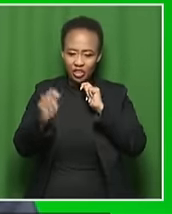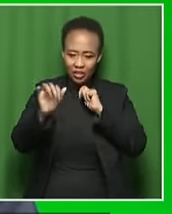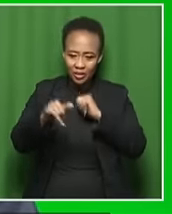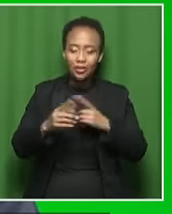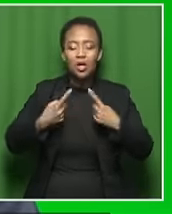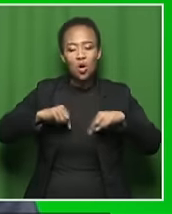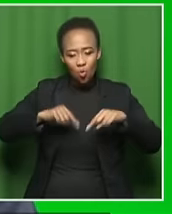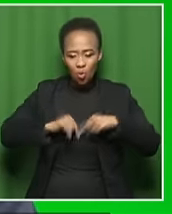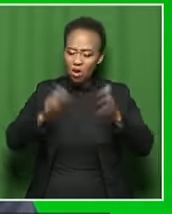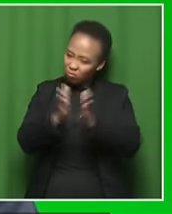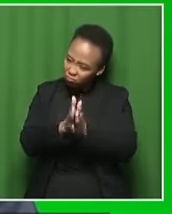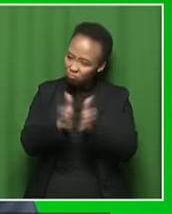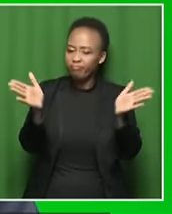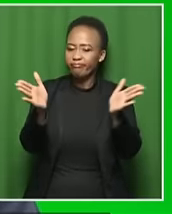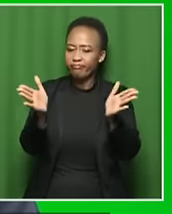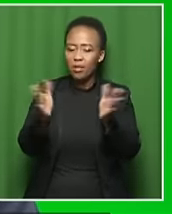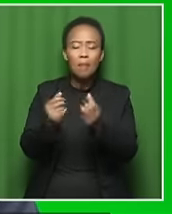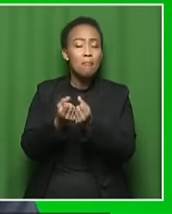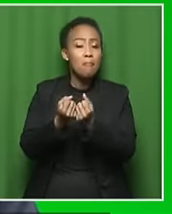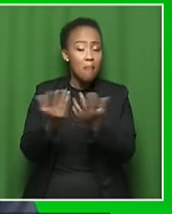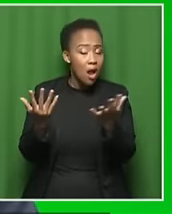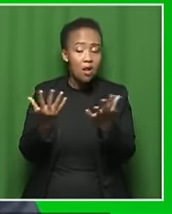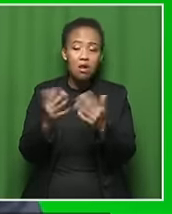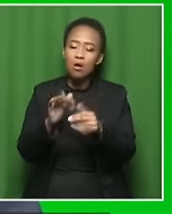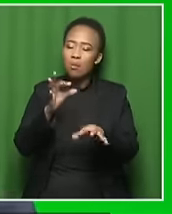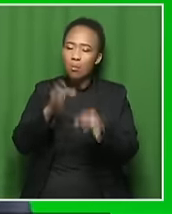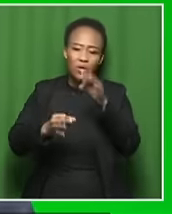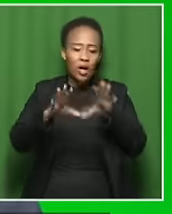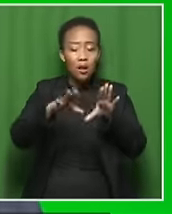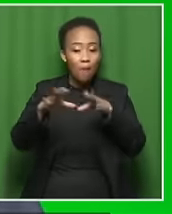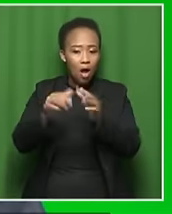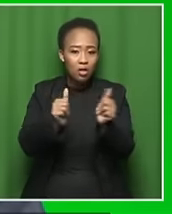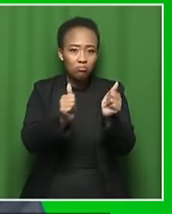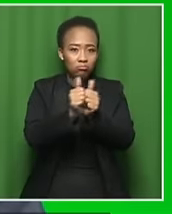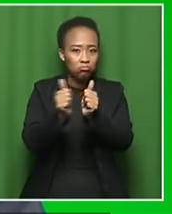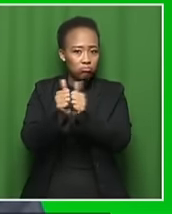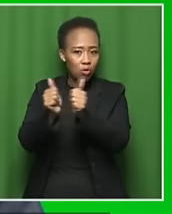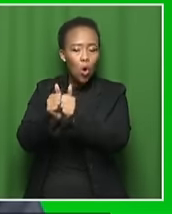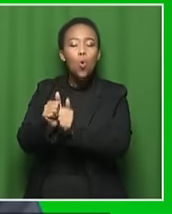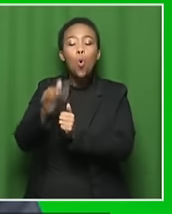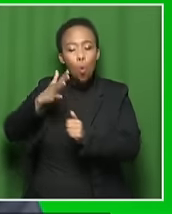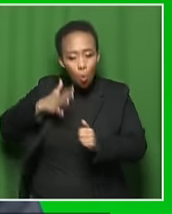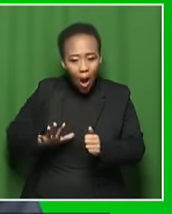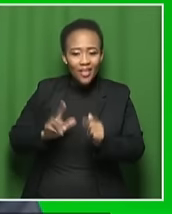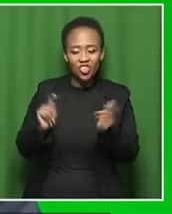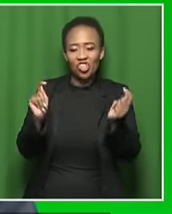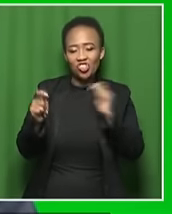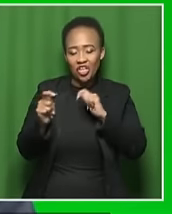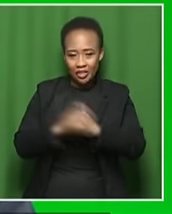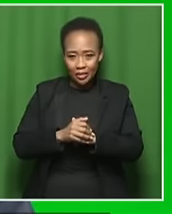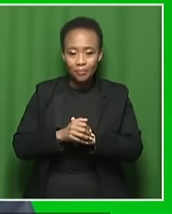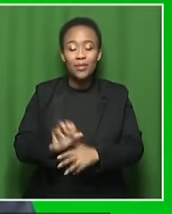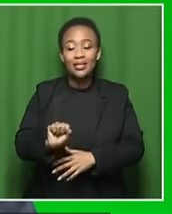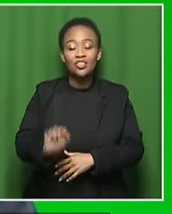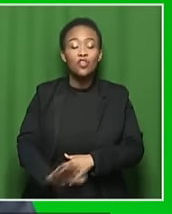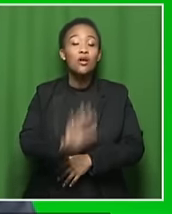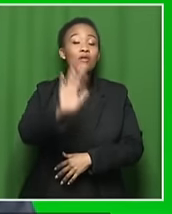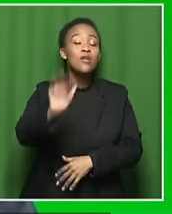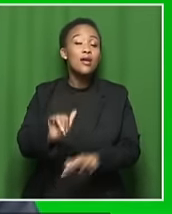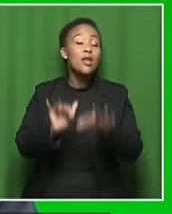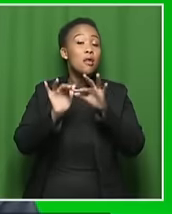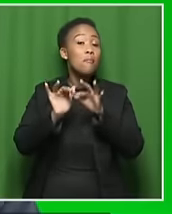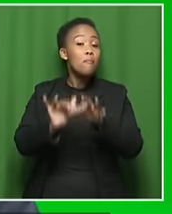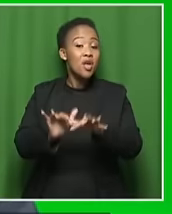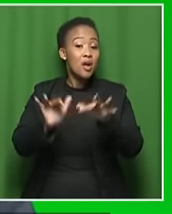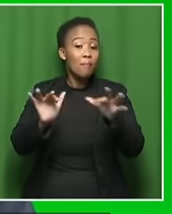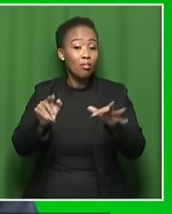open-minded to work with the broadest number of political parties possible around change, because effectively the South African people are going to remove